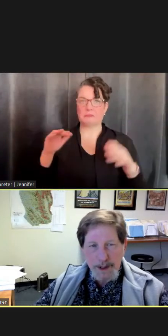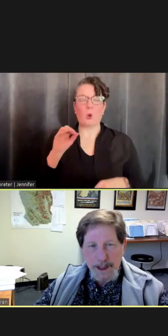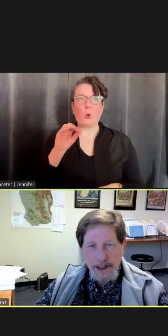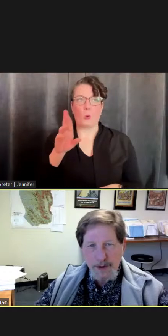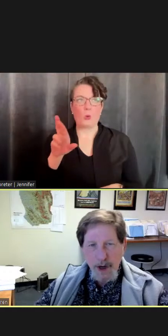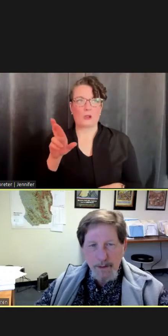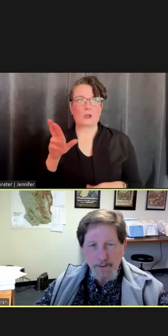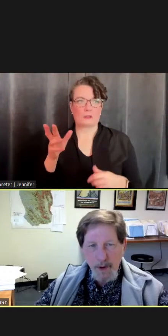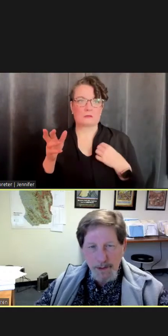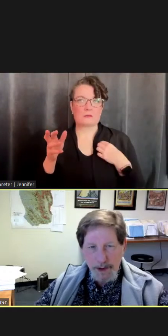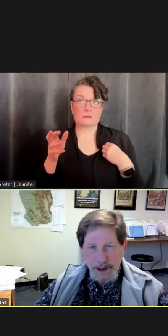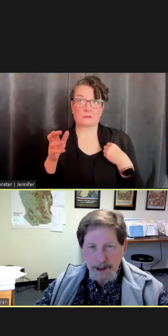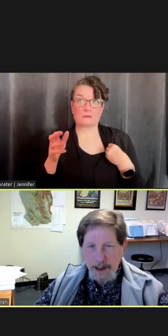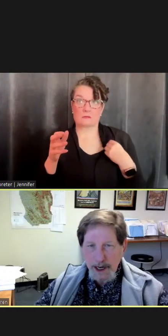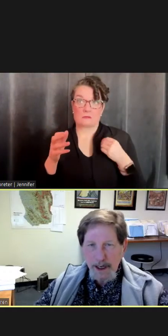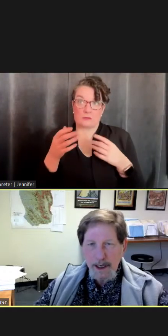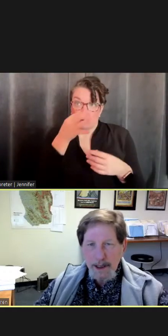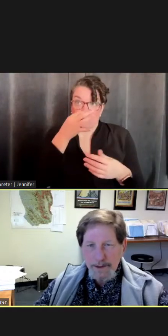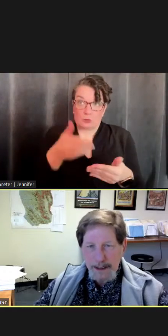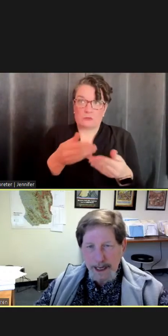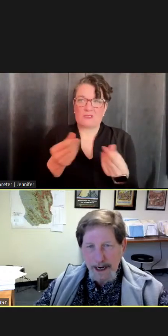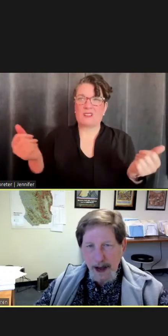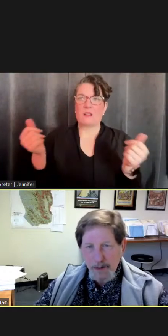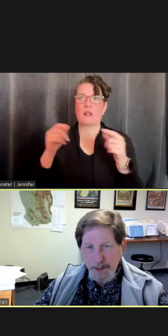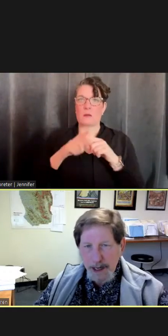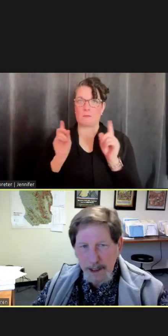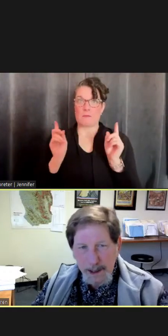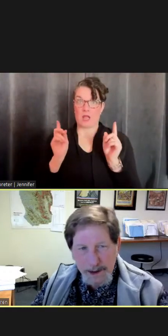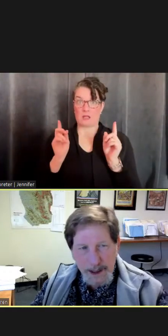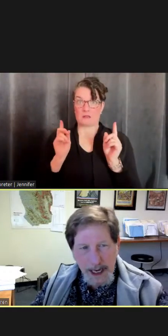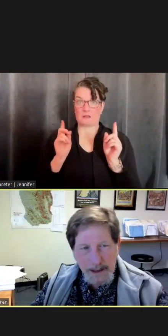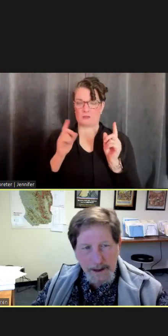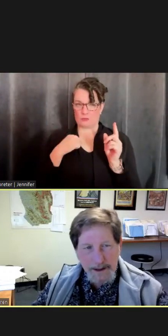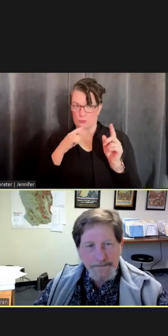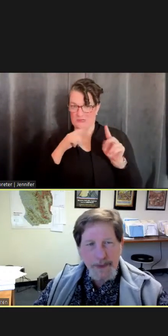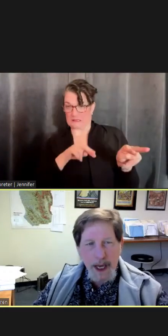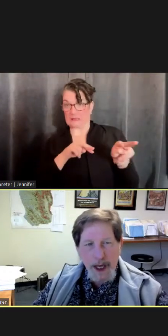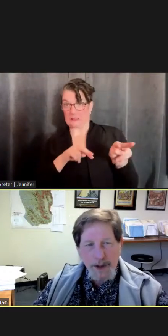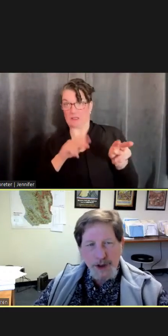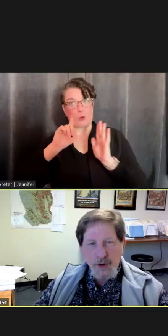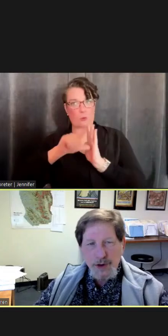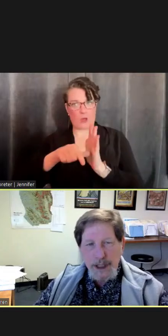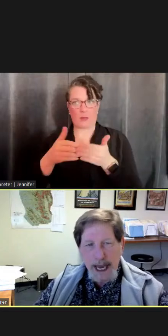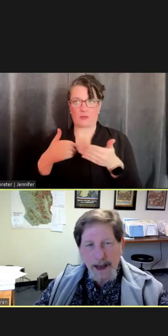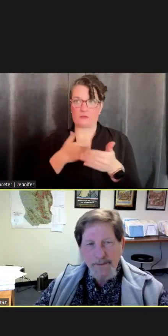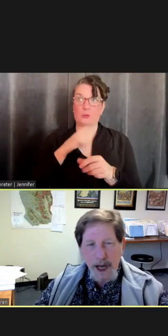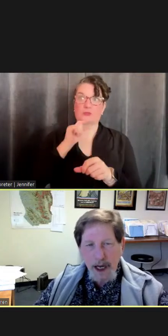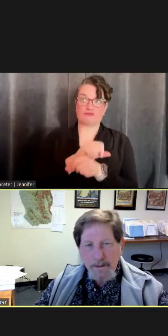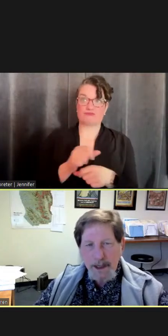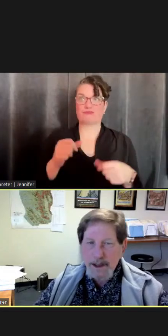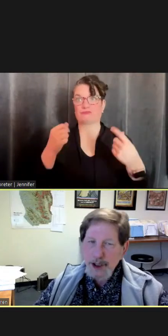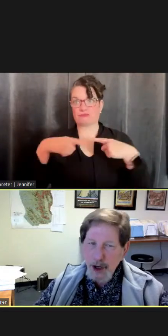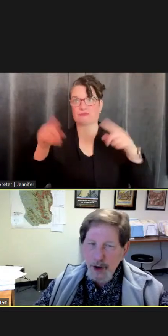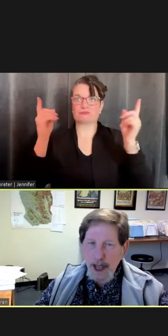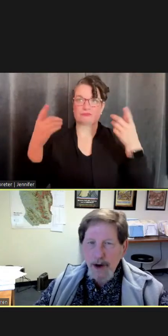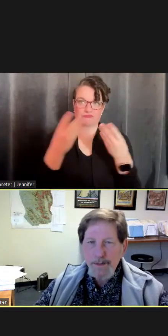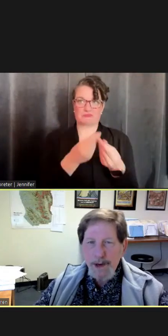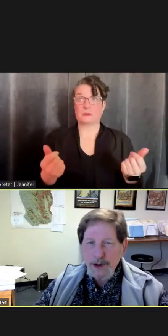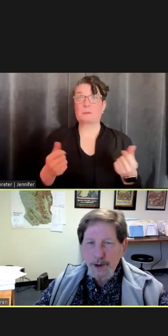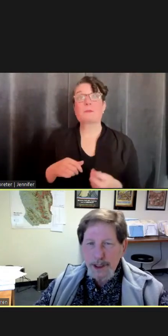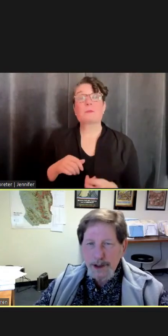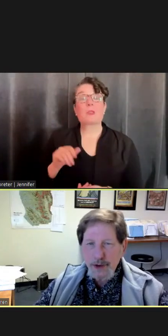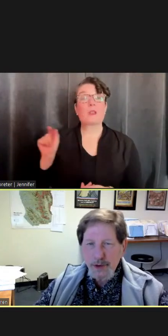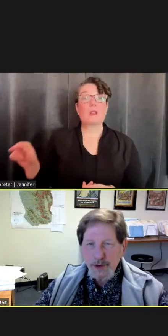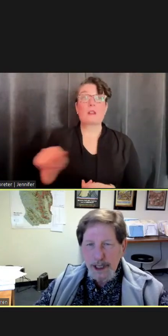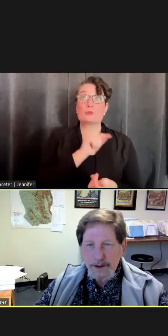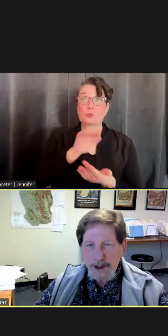control, but it takes a while before we really declare that that outbreak is ended. The schools have documented no outbreaks